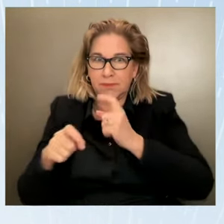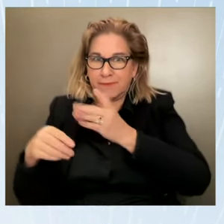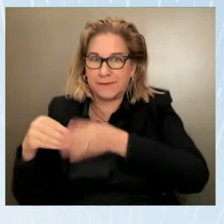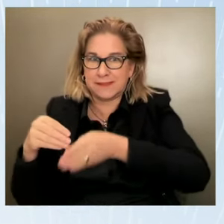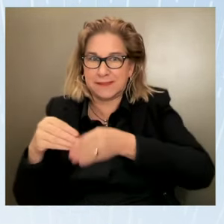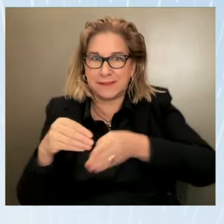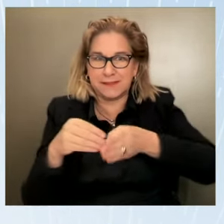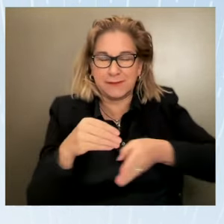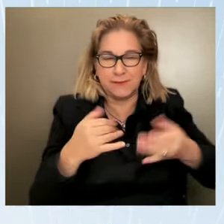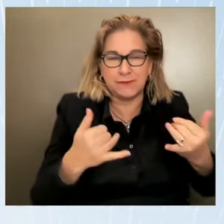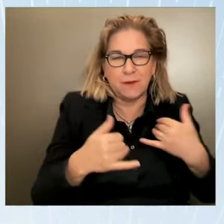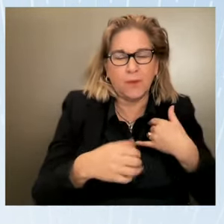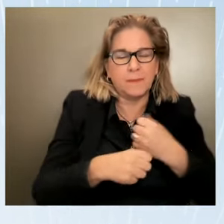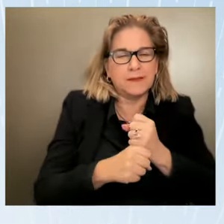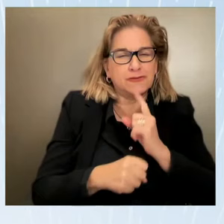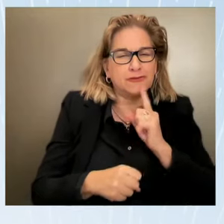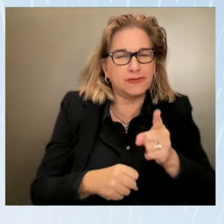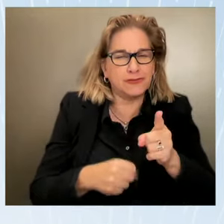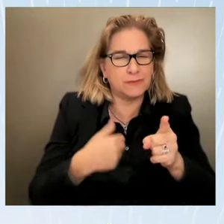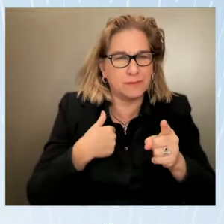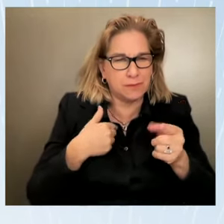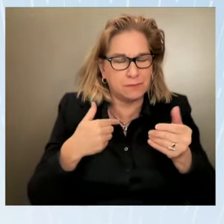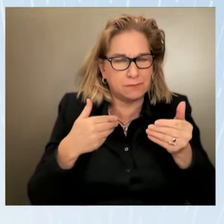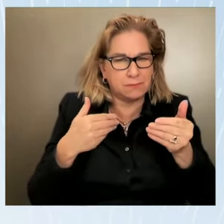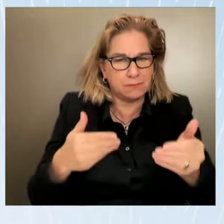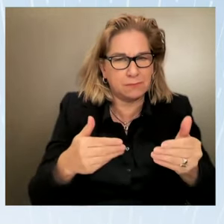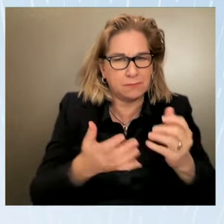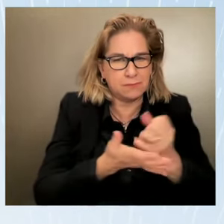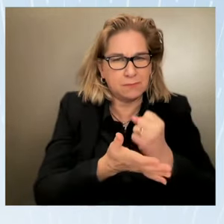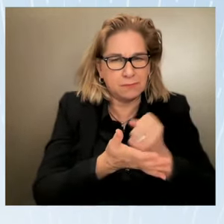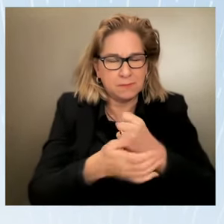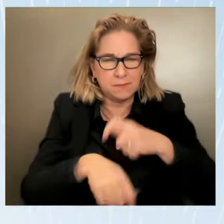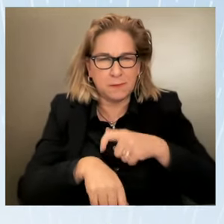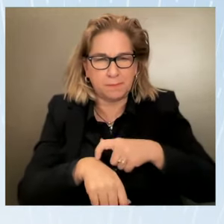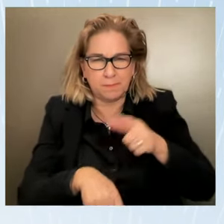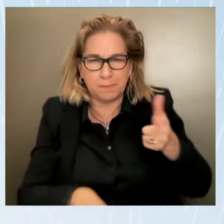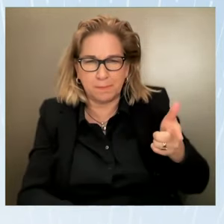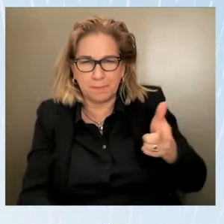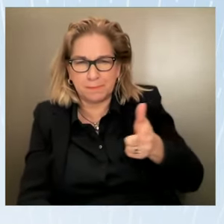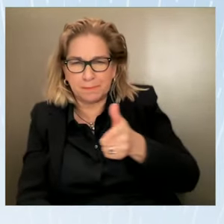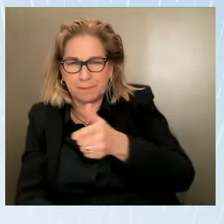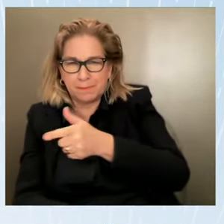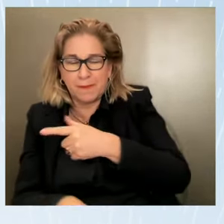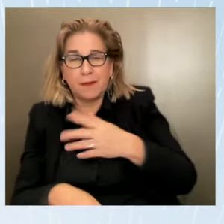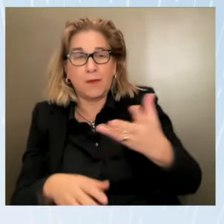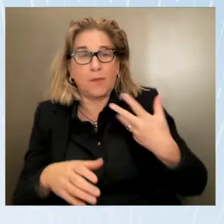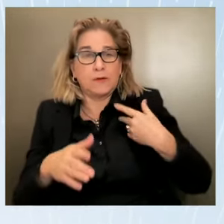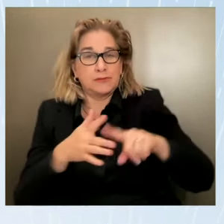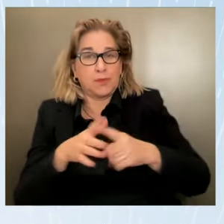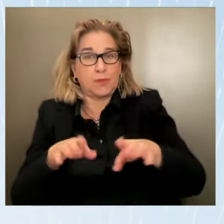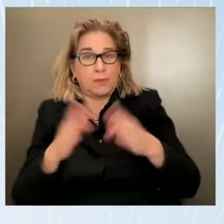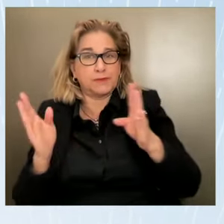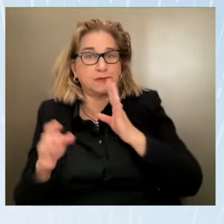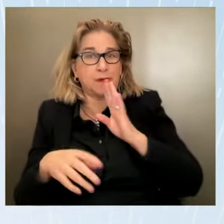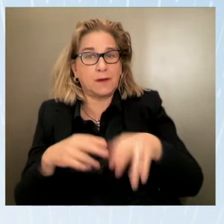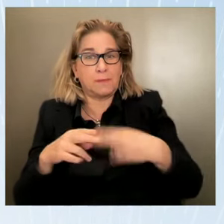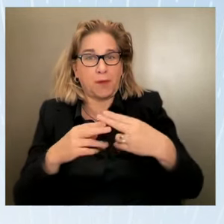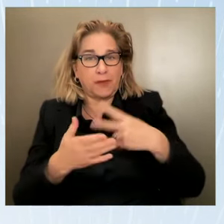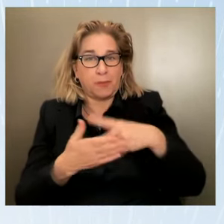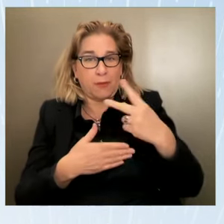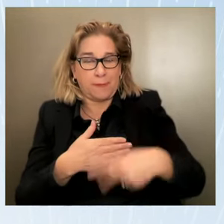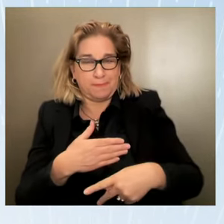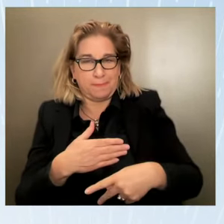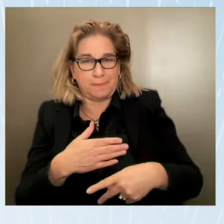we dive into the program, I just wanted to turn it over first to Liv Sherwood-Randall, our Homeland Security